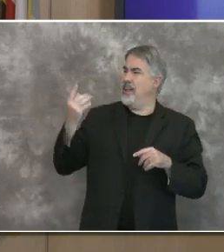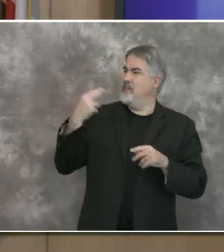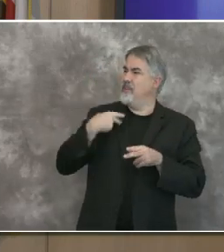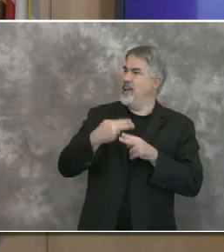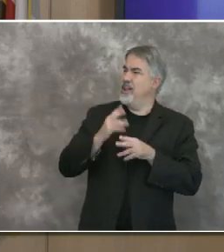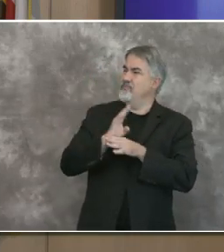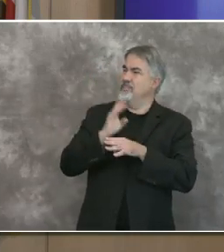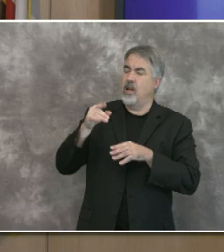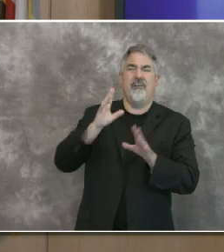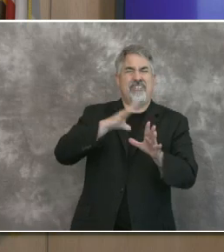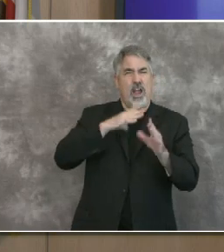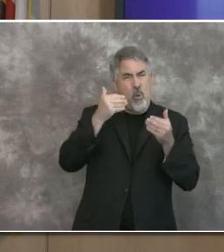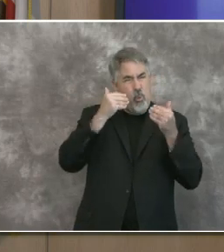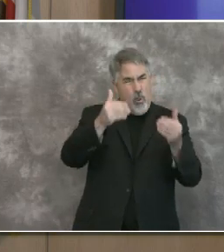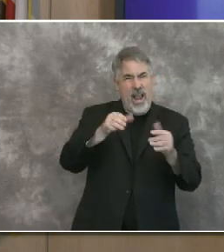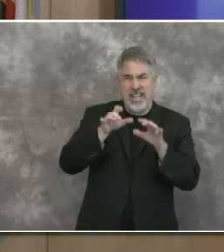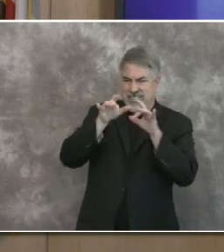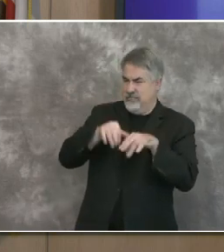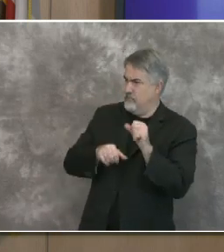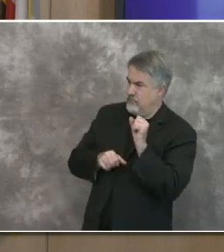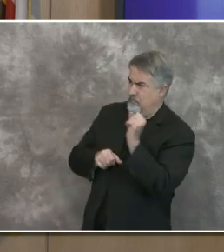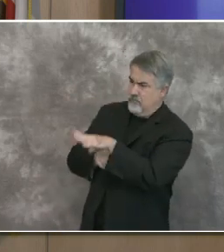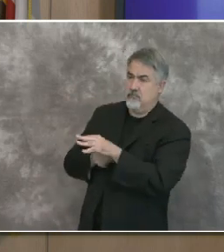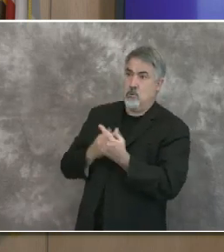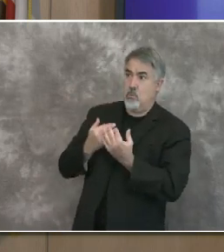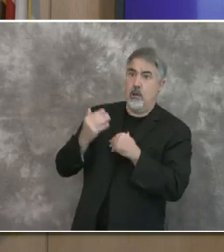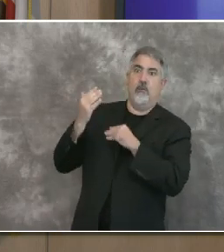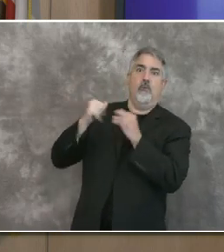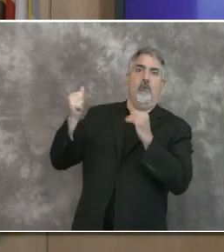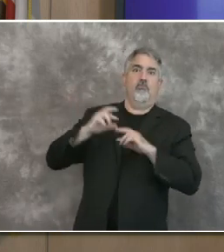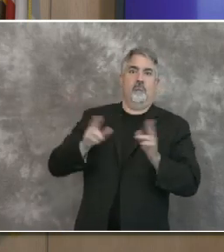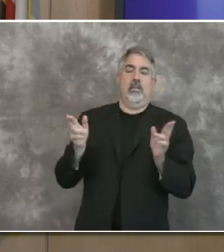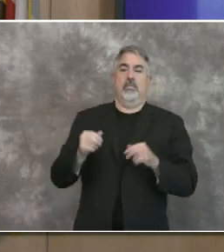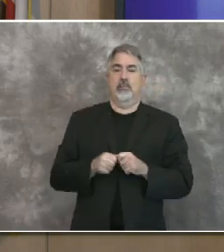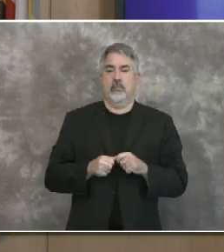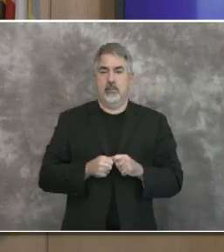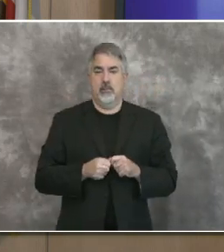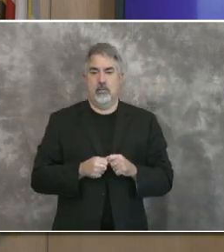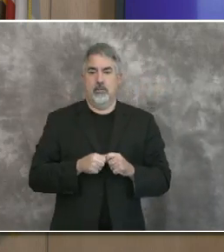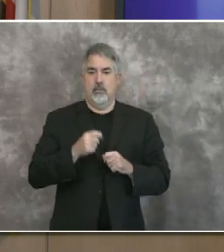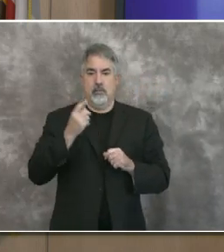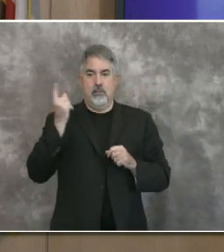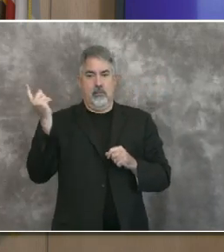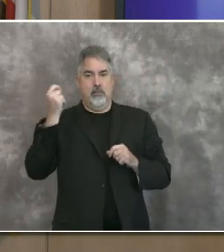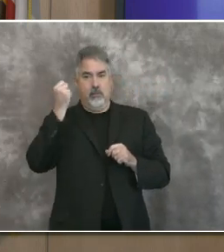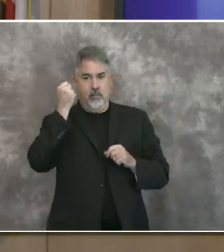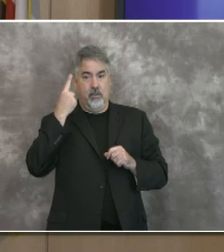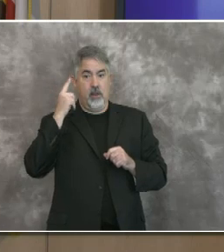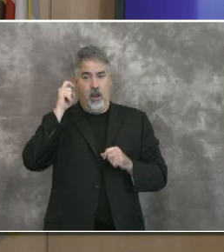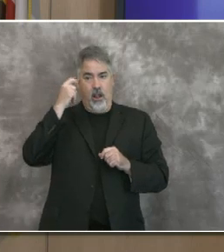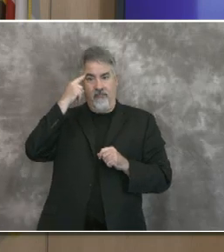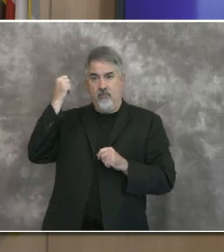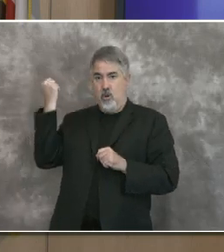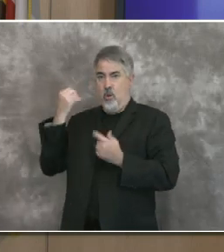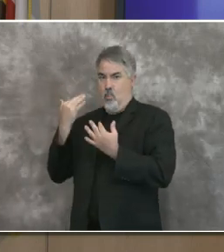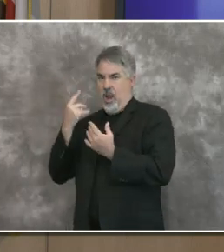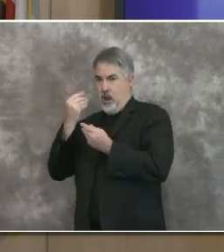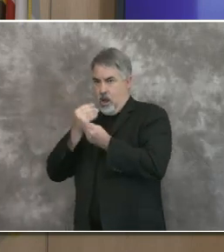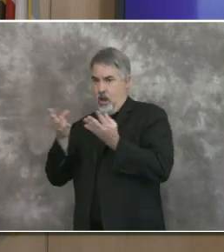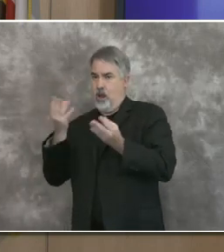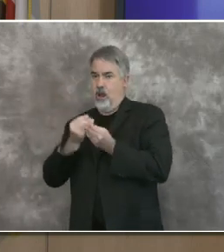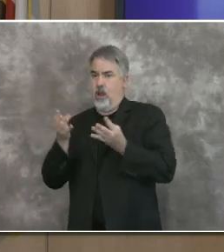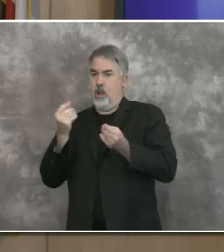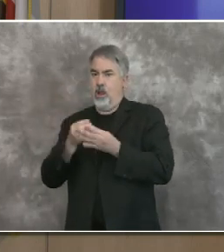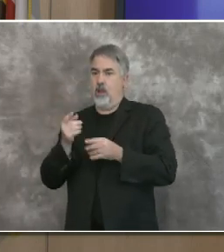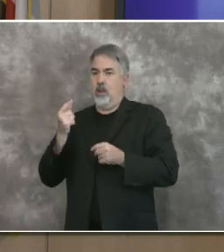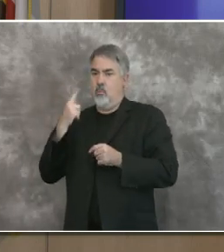restaurant industry, in particular for in-person dining. For San Diego County, this is just further things to think about as we anticipate and look forward to